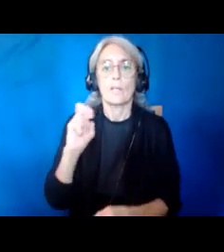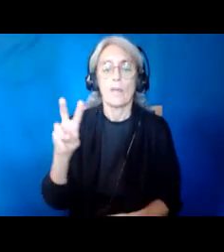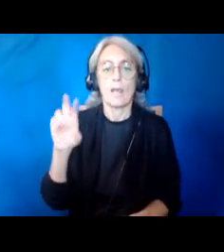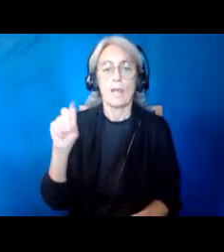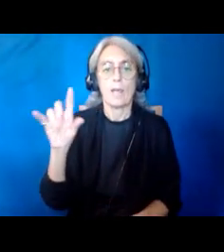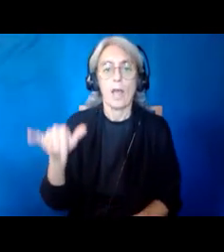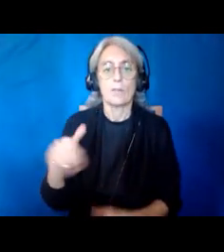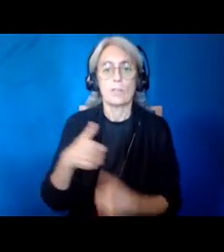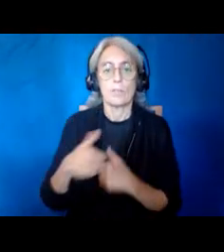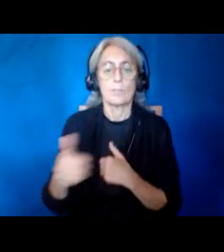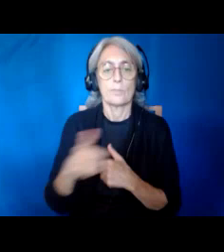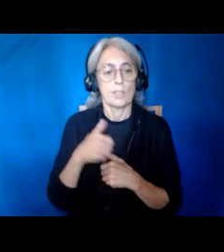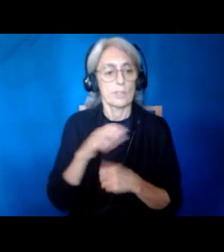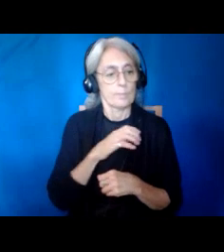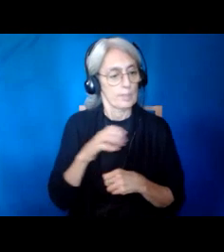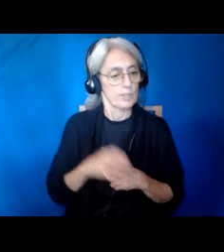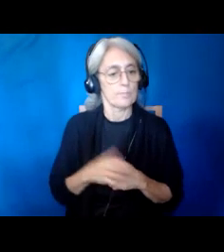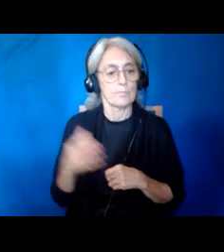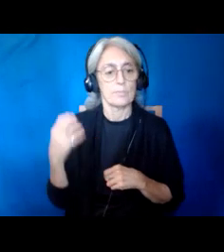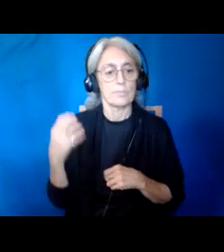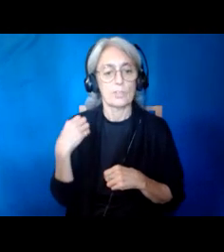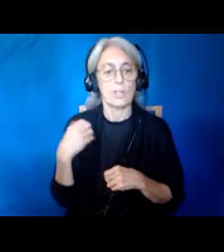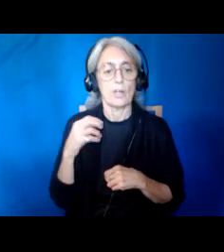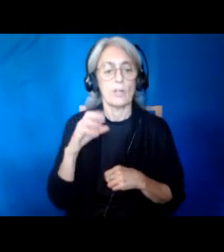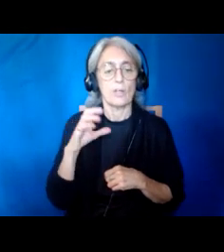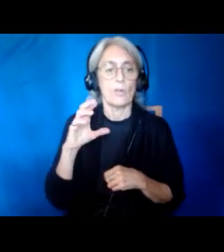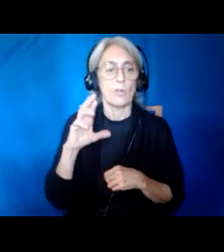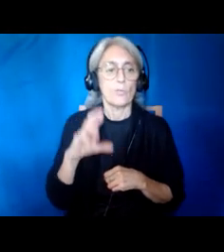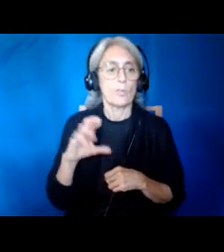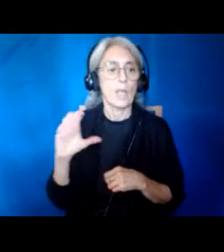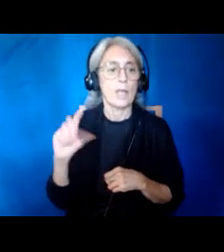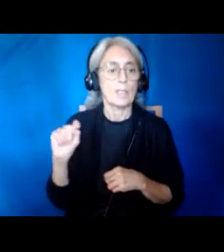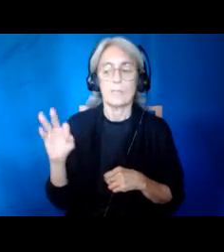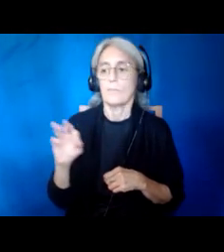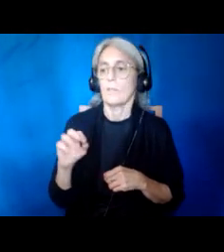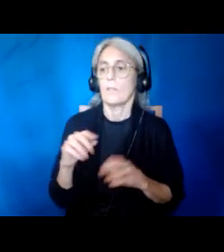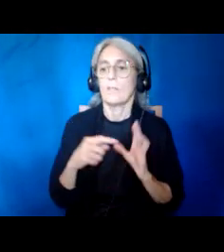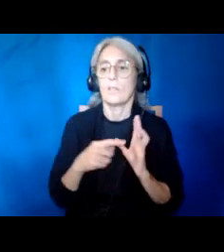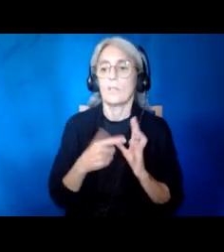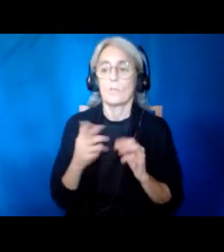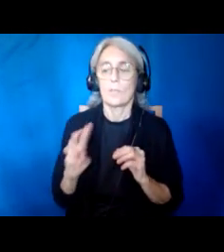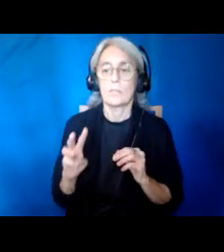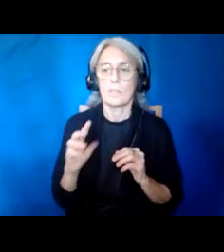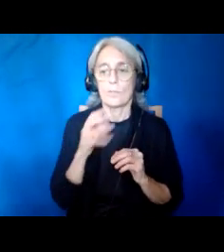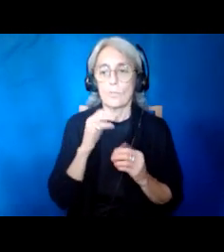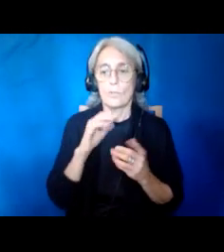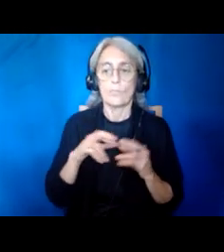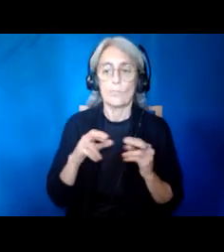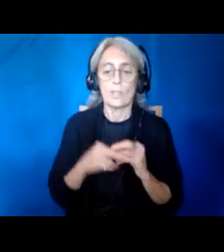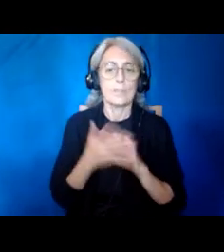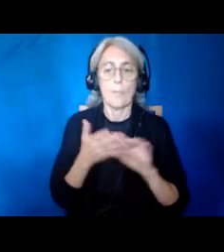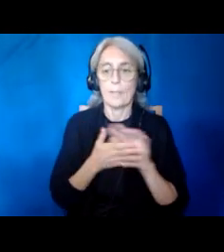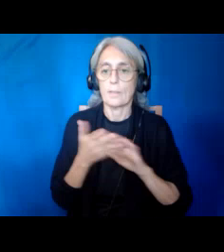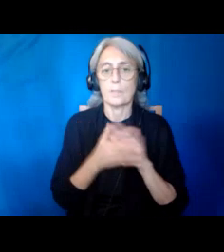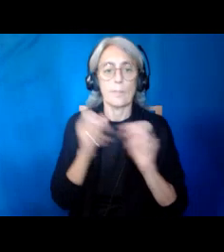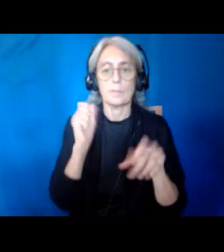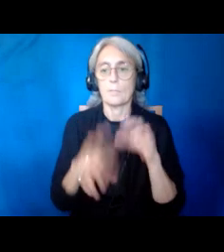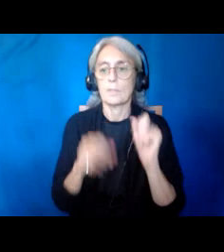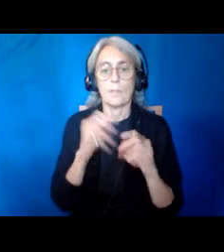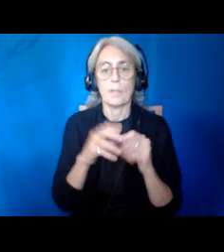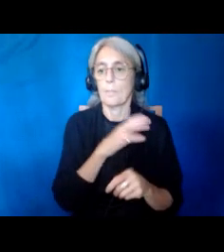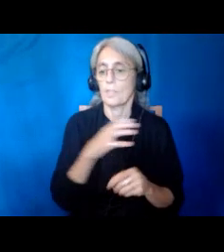and Chair for the Rural Counties Task Force, representing the 26 rural regional transportation planning agencies and local transportation commissions